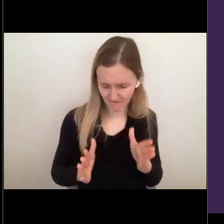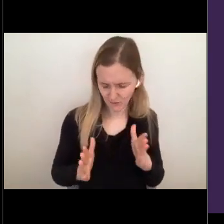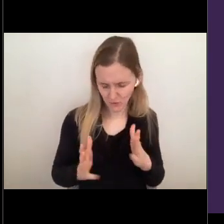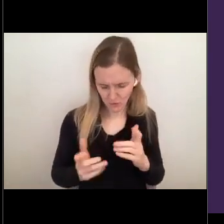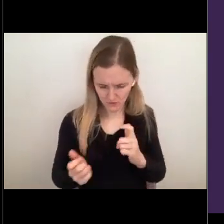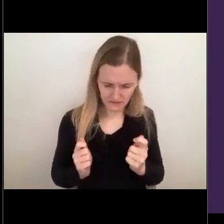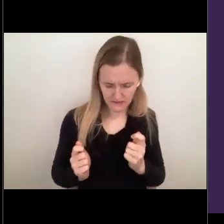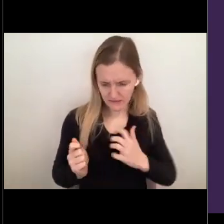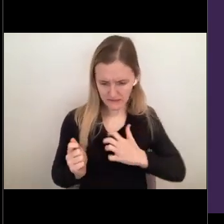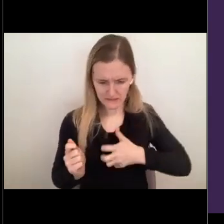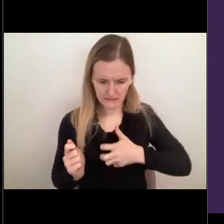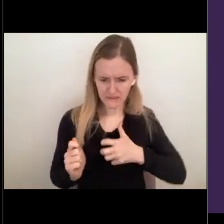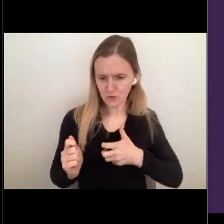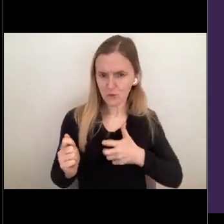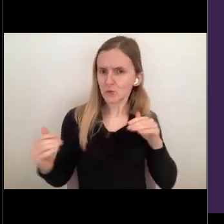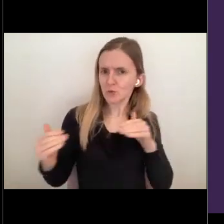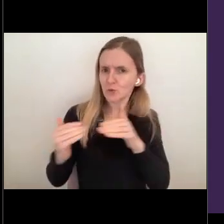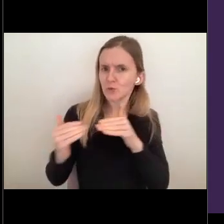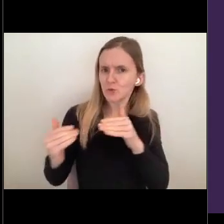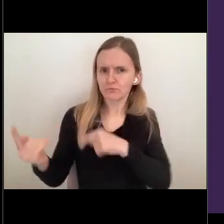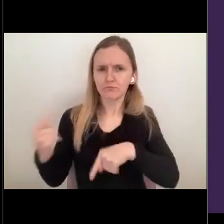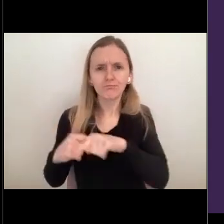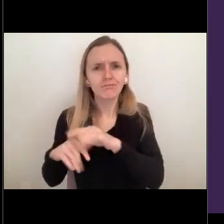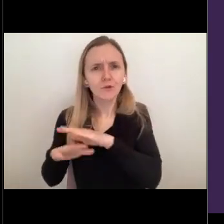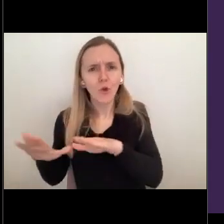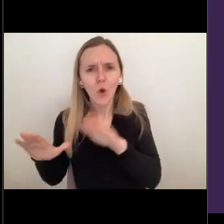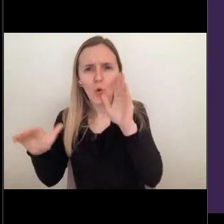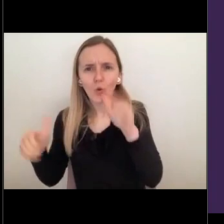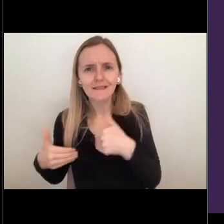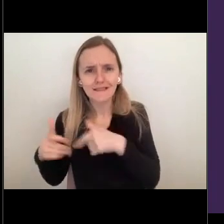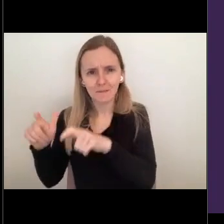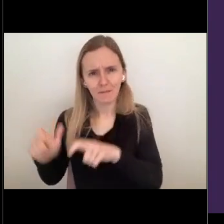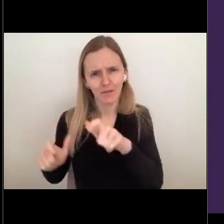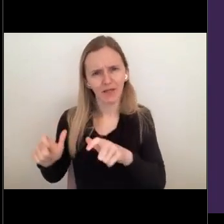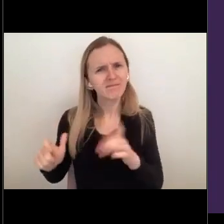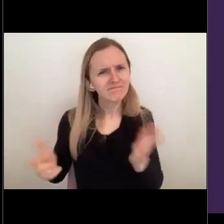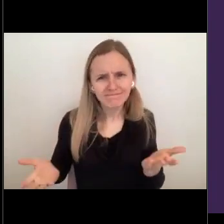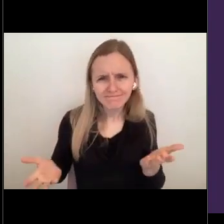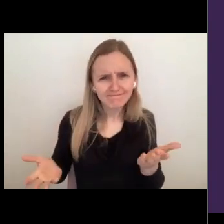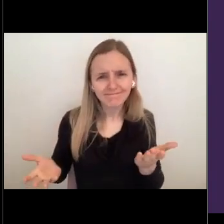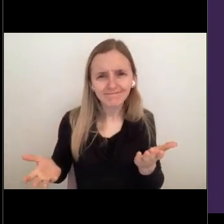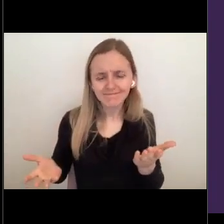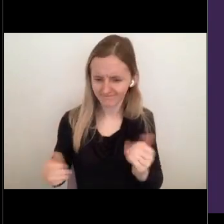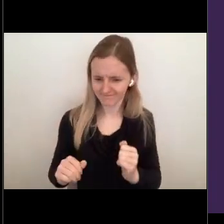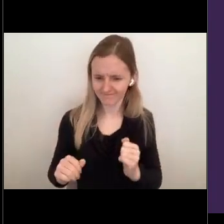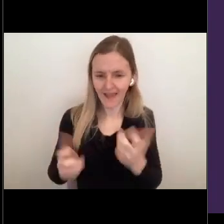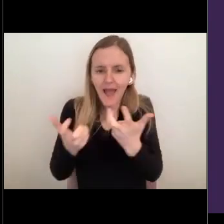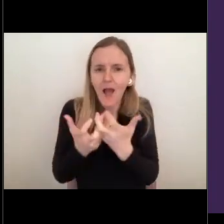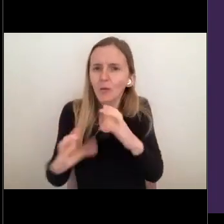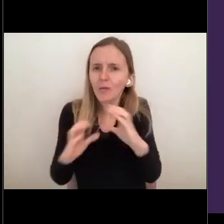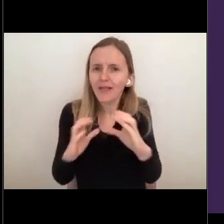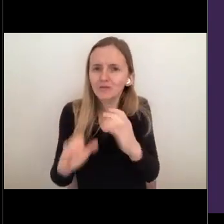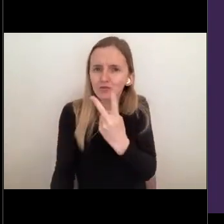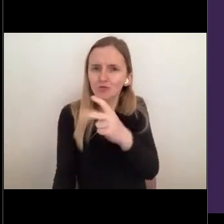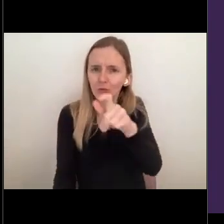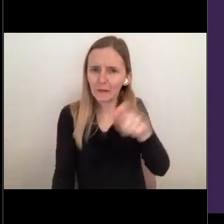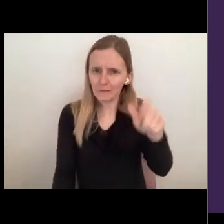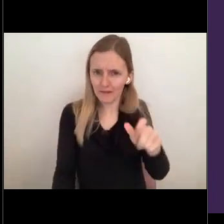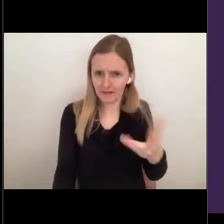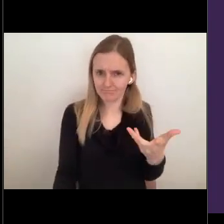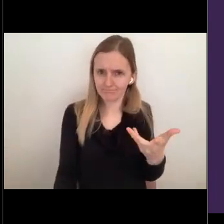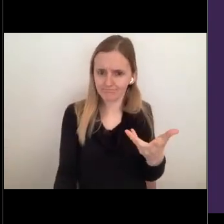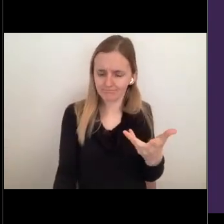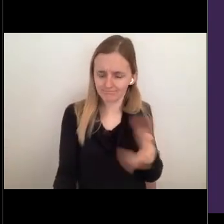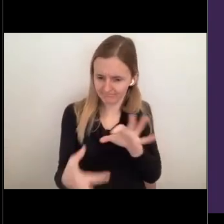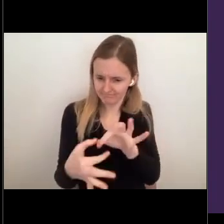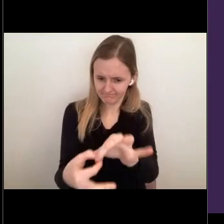more? Surely it takes two to tango, it takes two to communicate. Surely this should be a